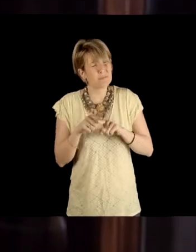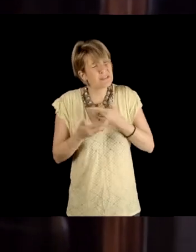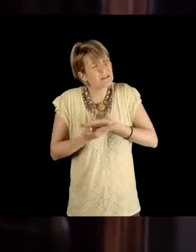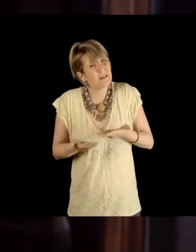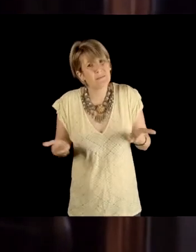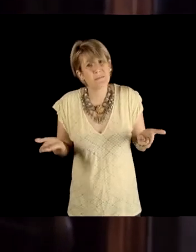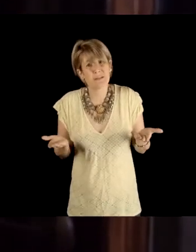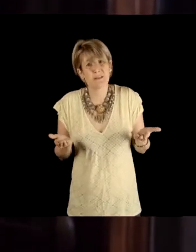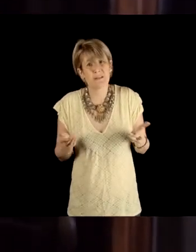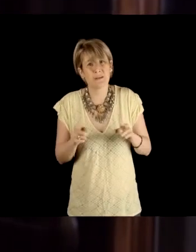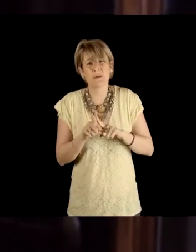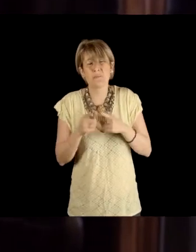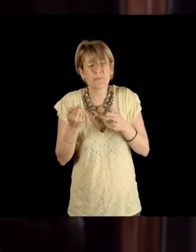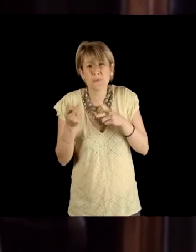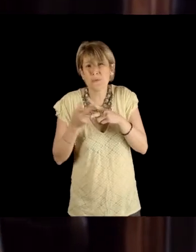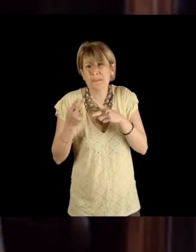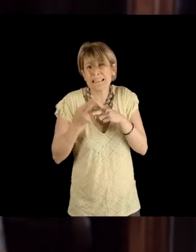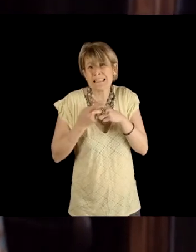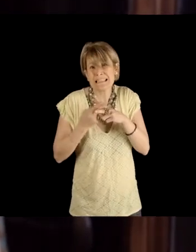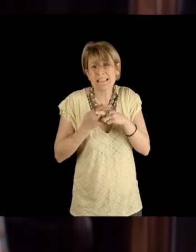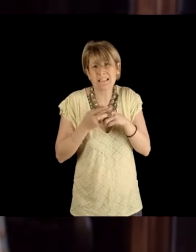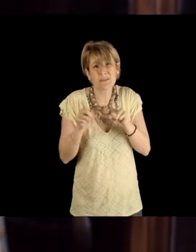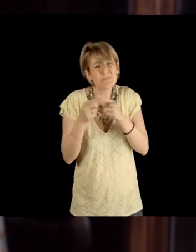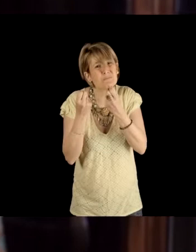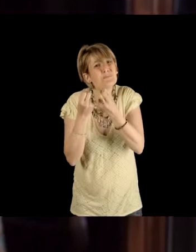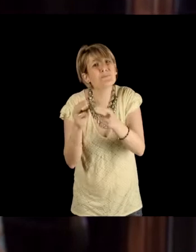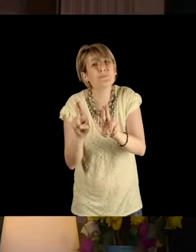Simplicity, isn't it? When we remove impurities,